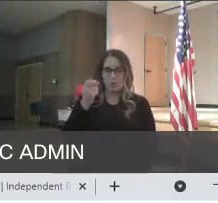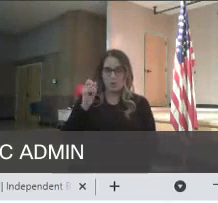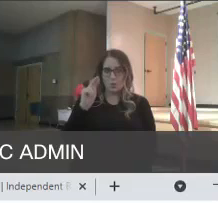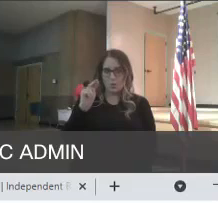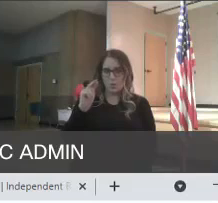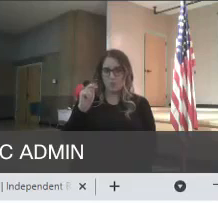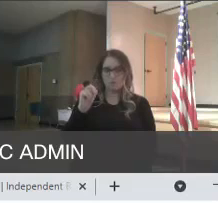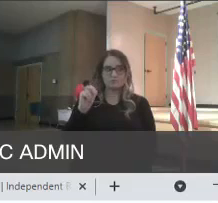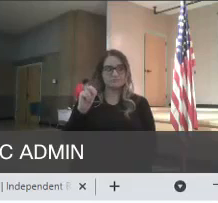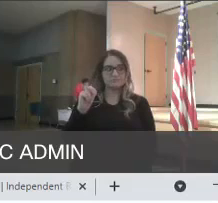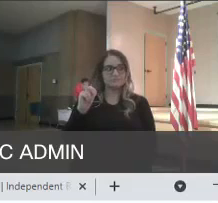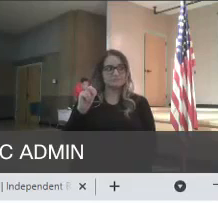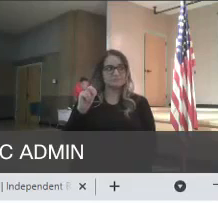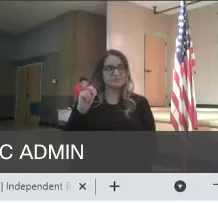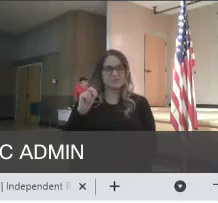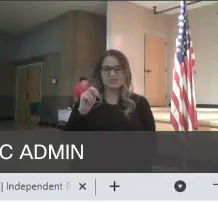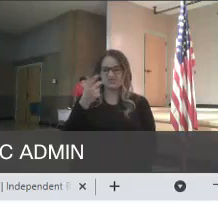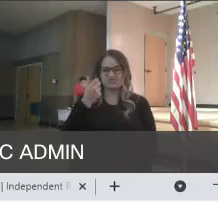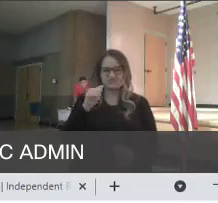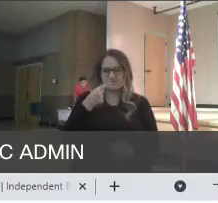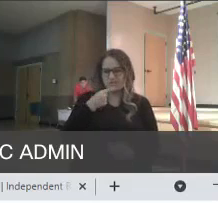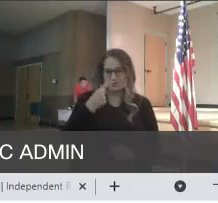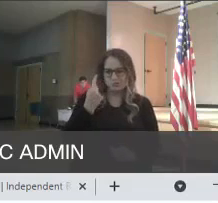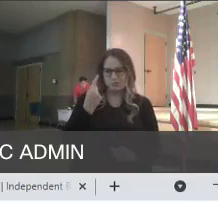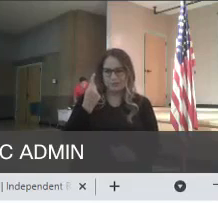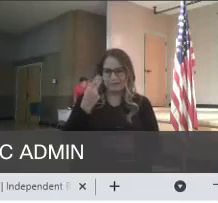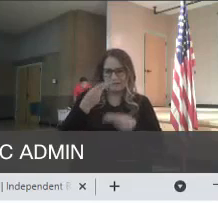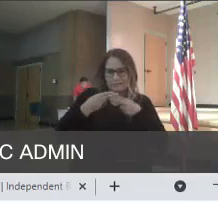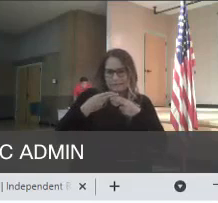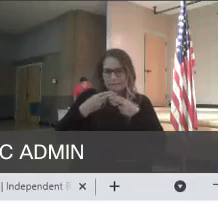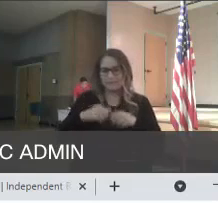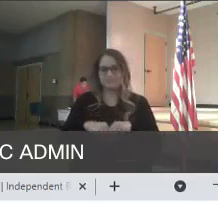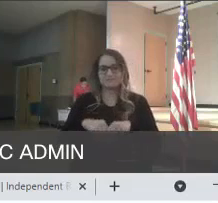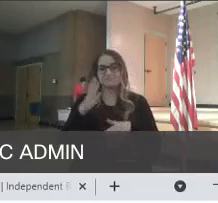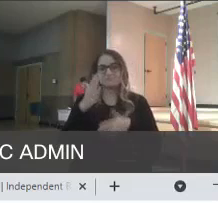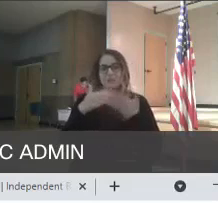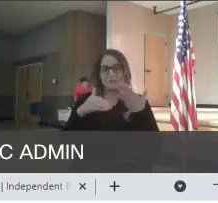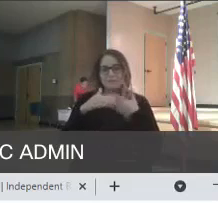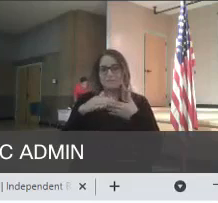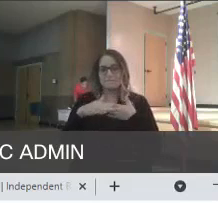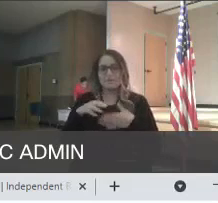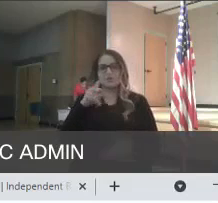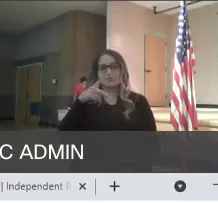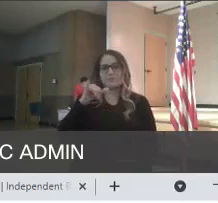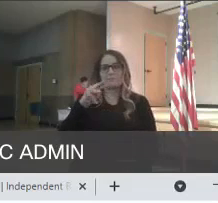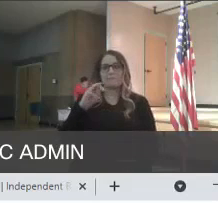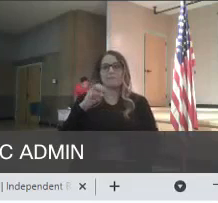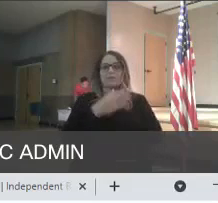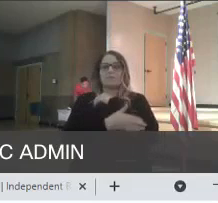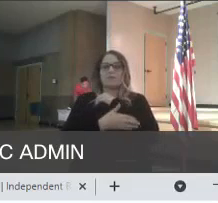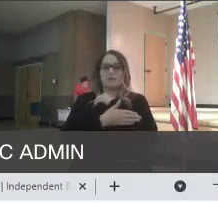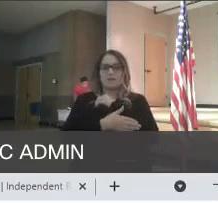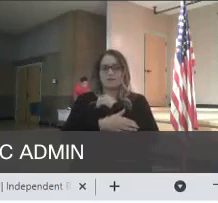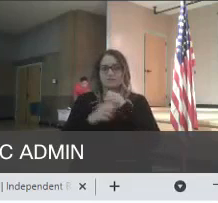O'odham, O'odham Reservation, and some parts of Pima County. Although this